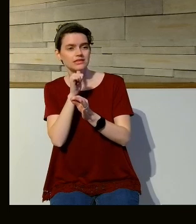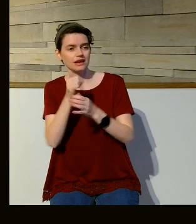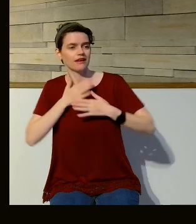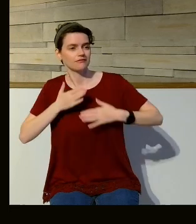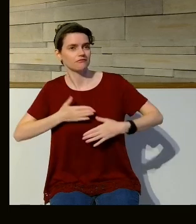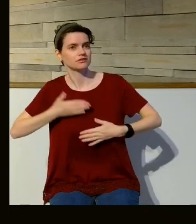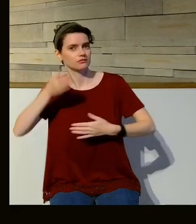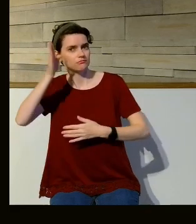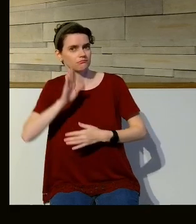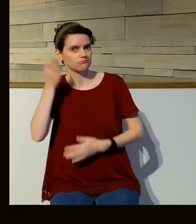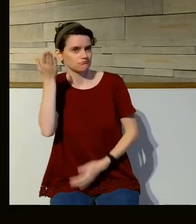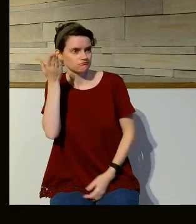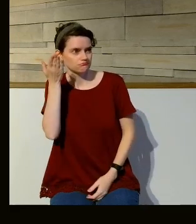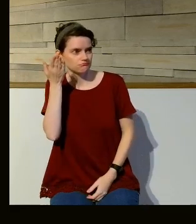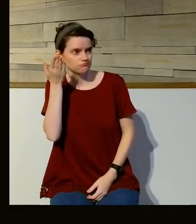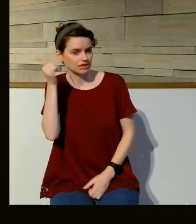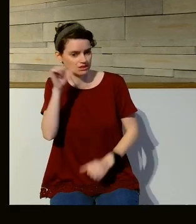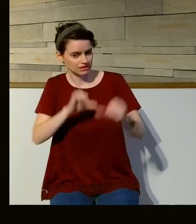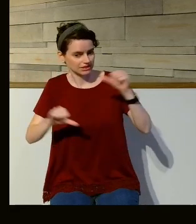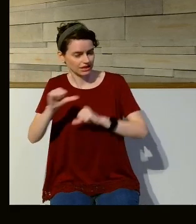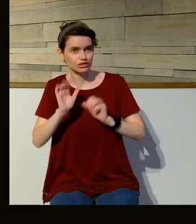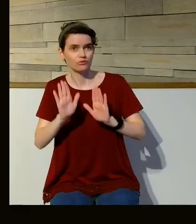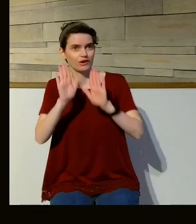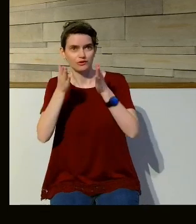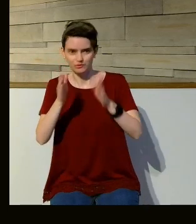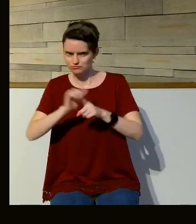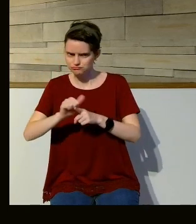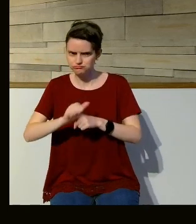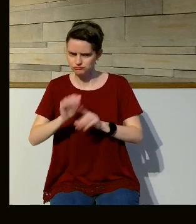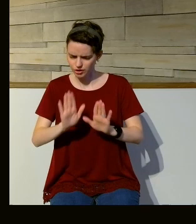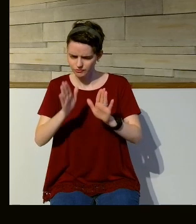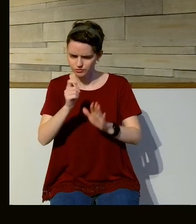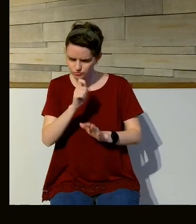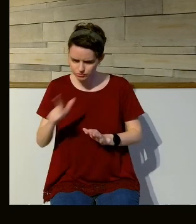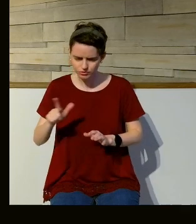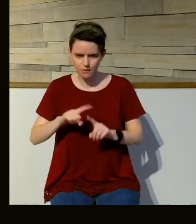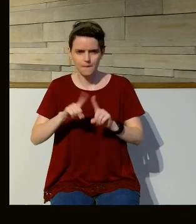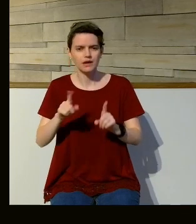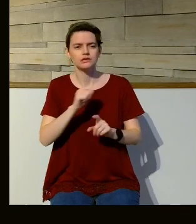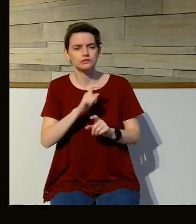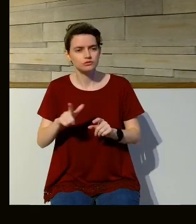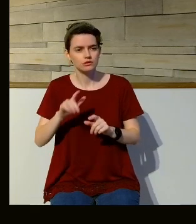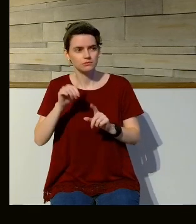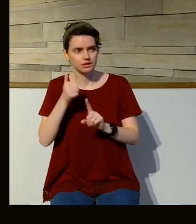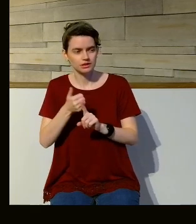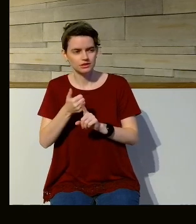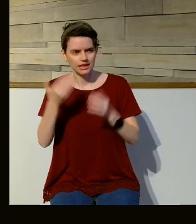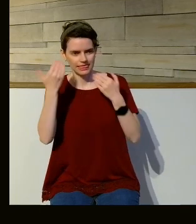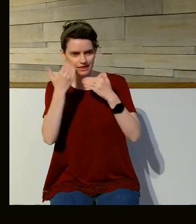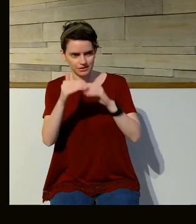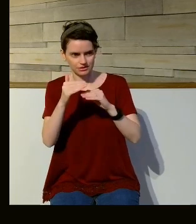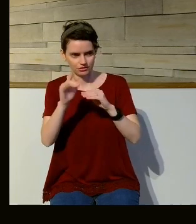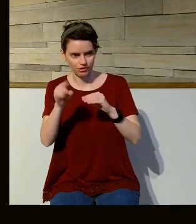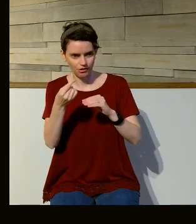entity. And science, it's a wonderful discipline, it's a wonderful tool, but it is a tool that is by definition limited to